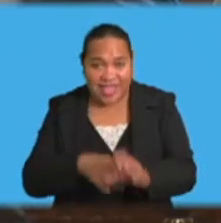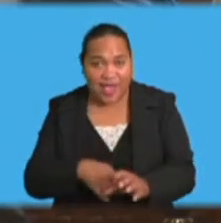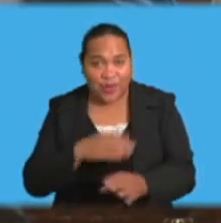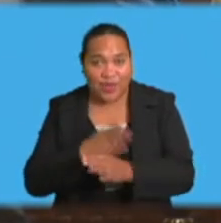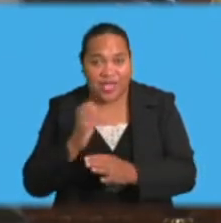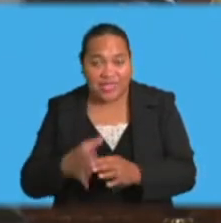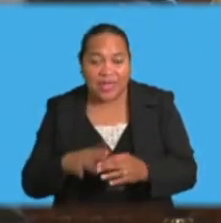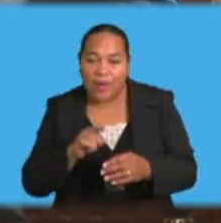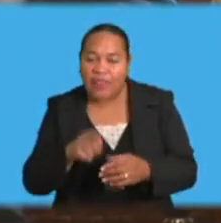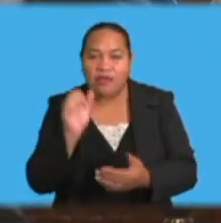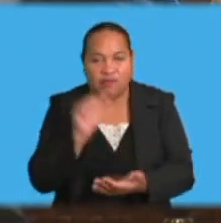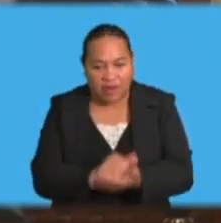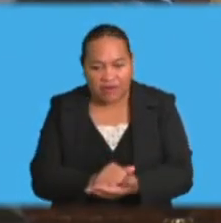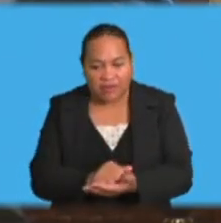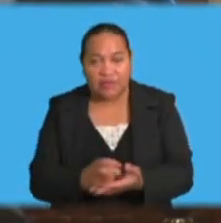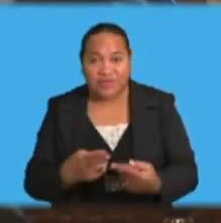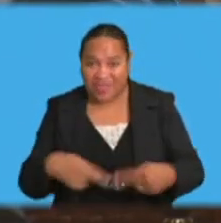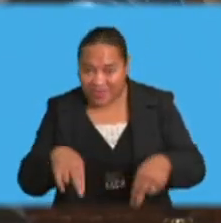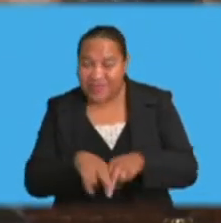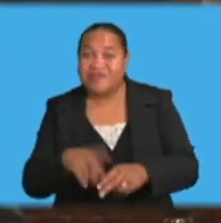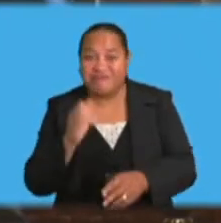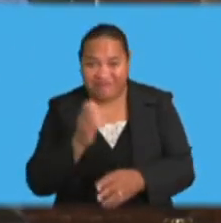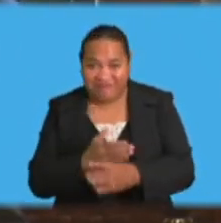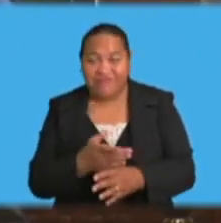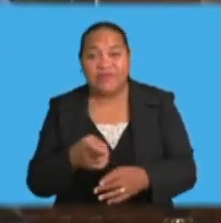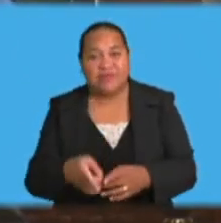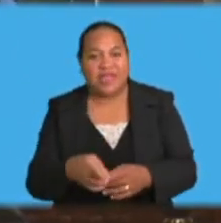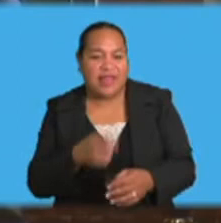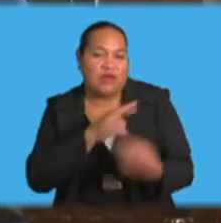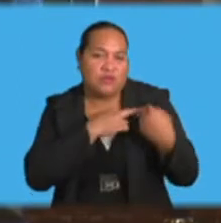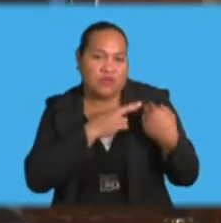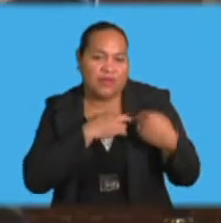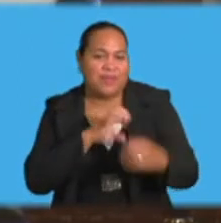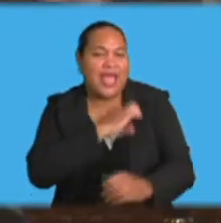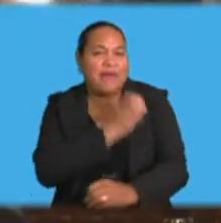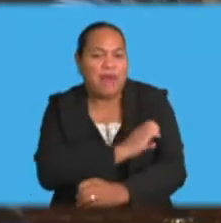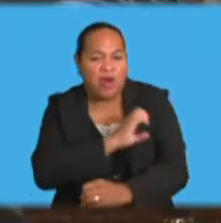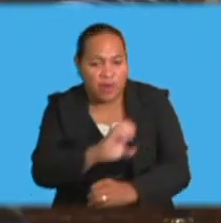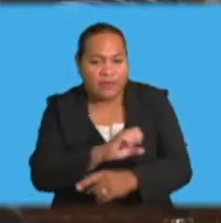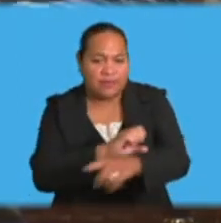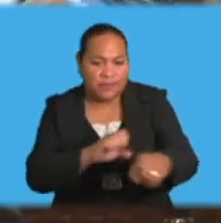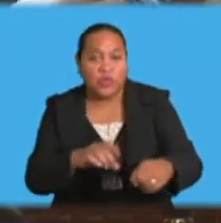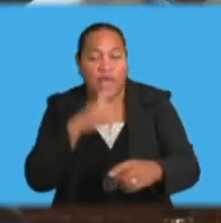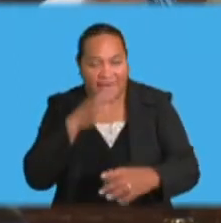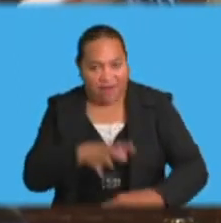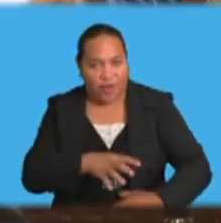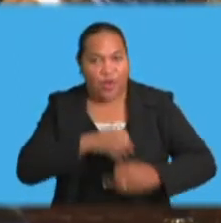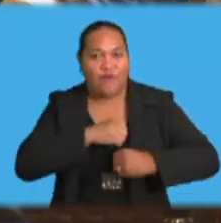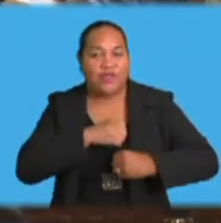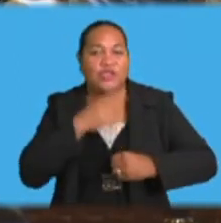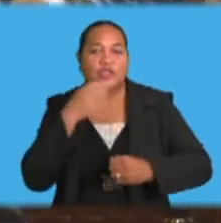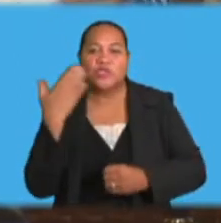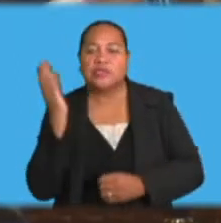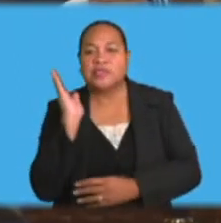and safety rights and responsibilities, and very importantly, empowering young workers to have the confidence to